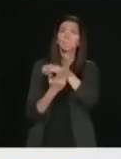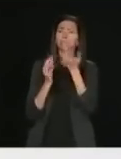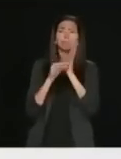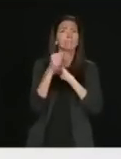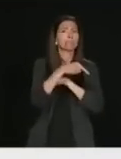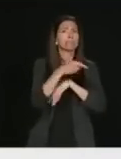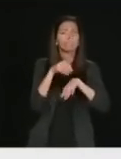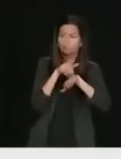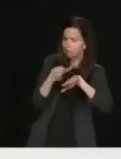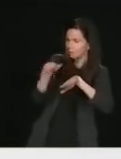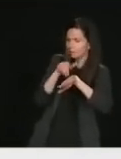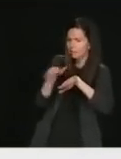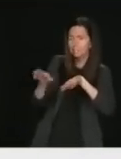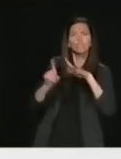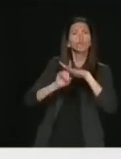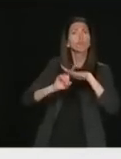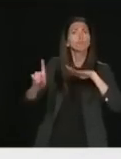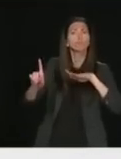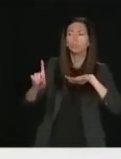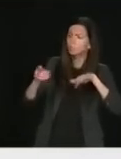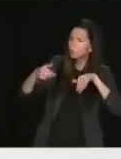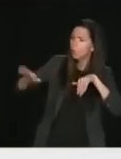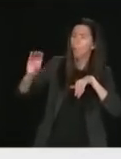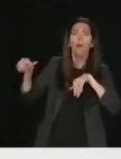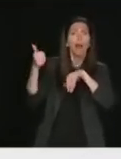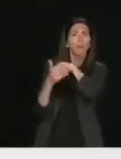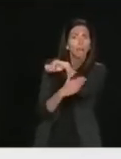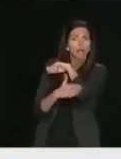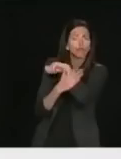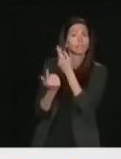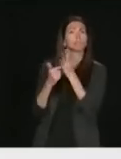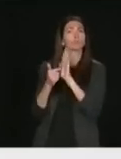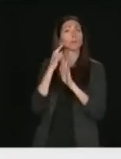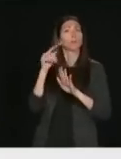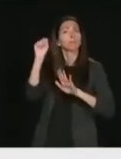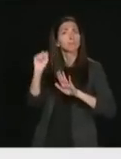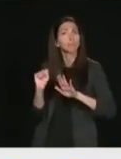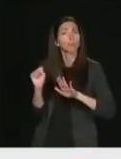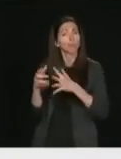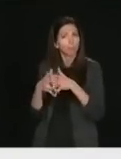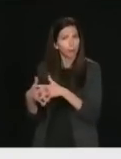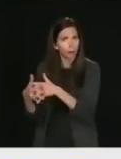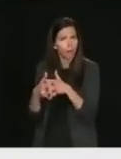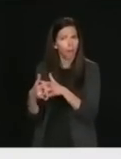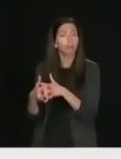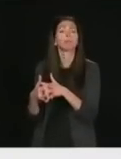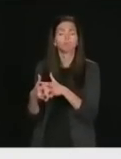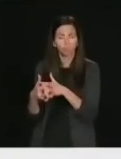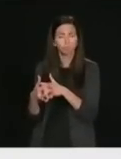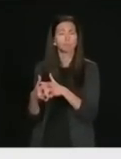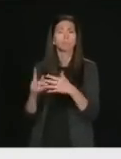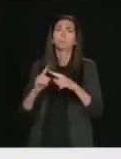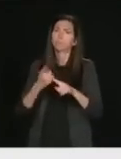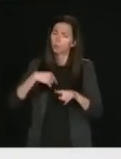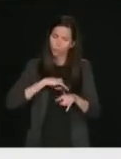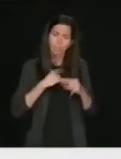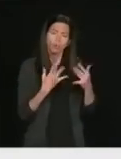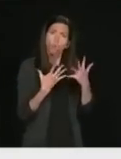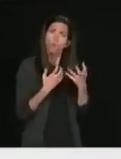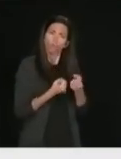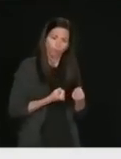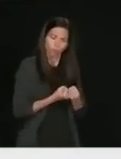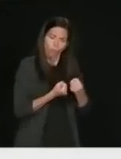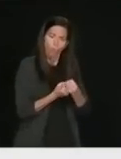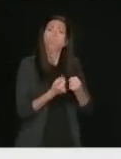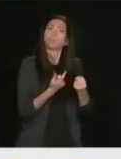country in South America. And we do care with all our allies and friends in South America